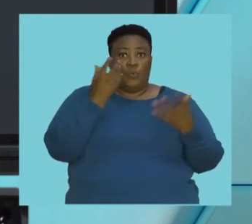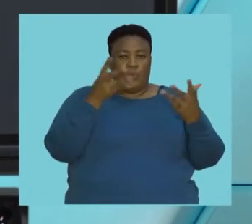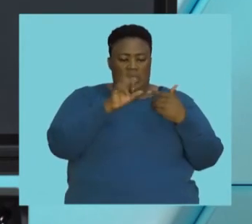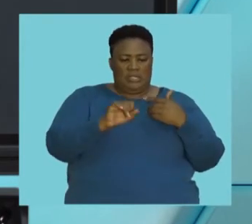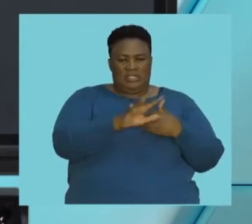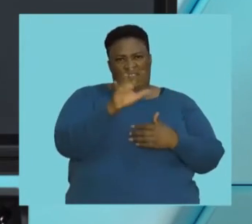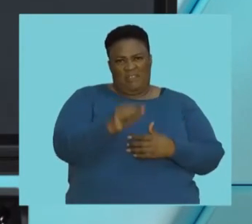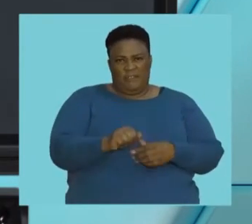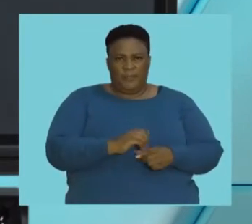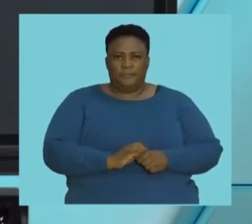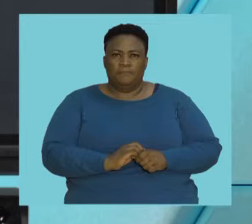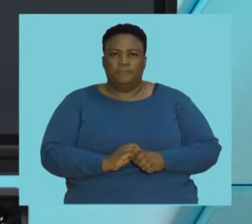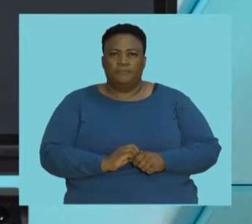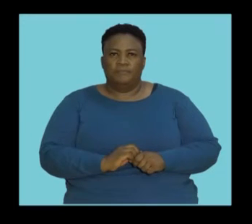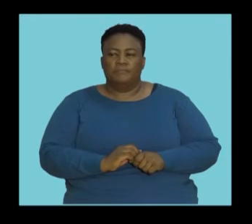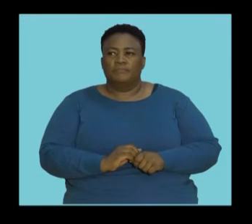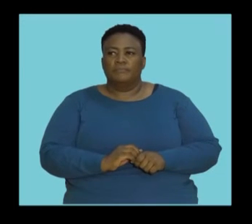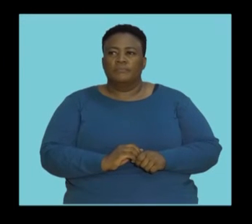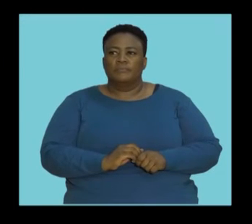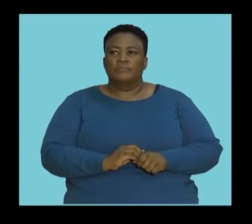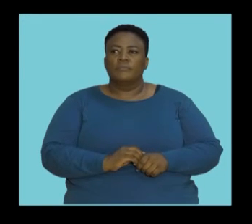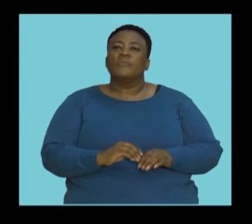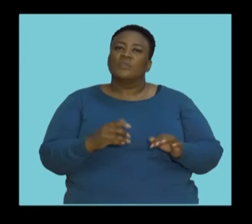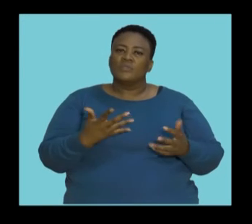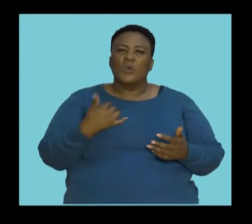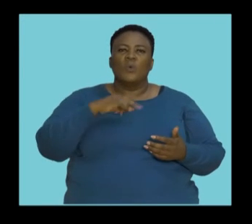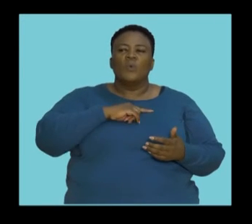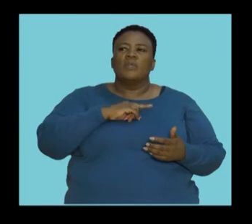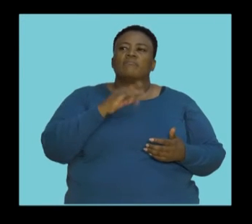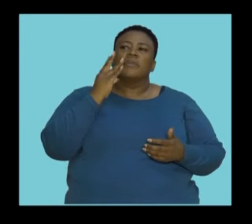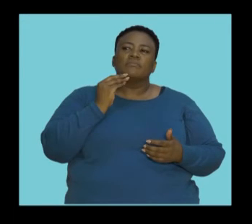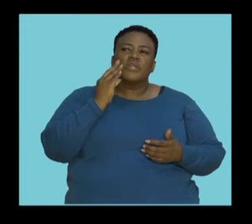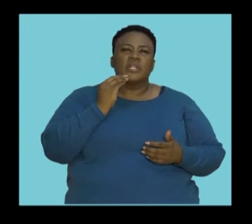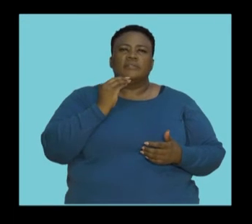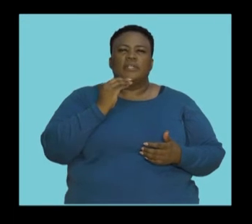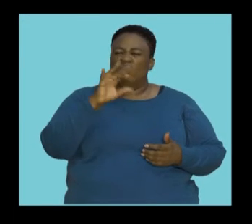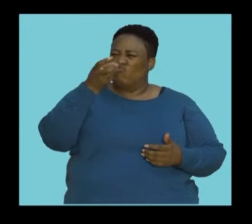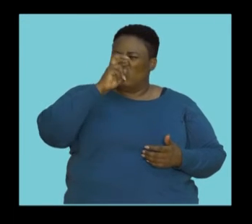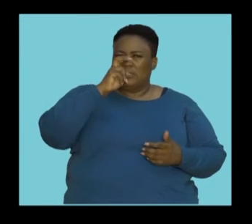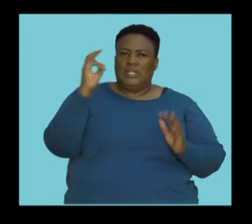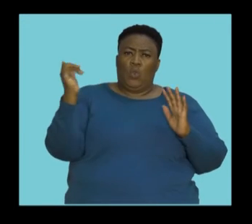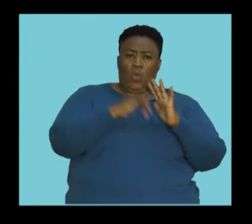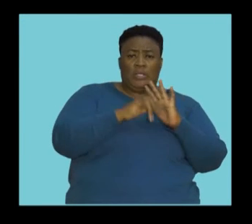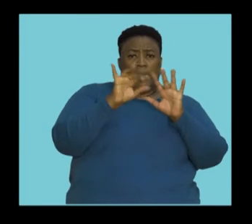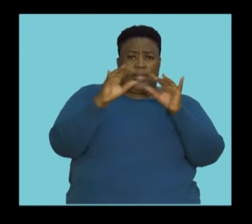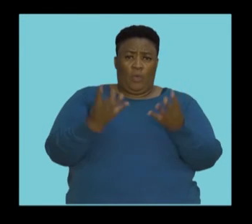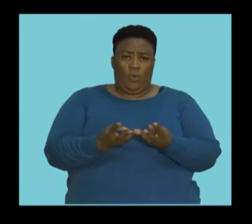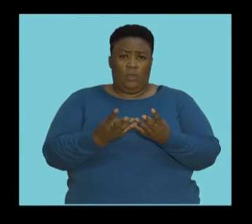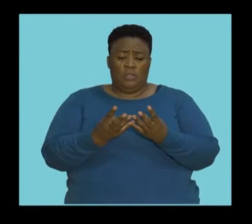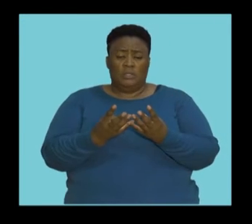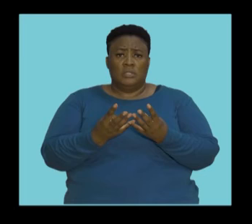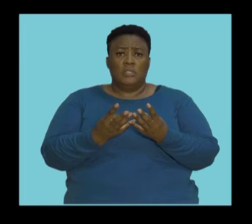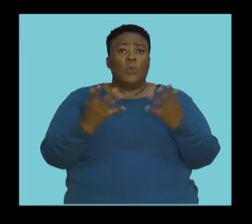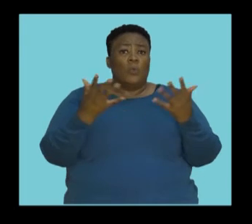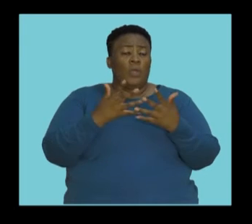Africans consuming food. So we've experienced one of the strictest lockdowns in the world between